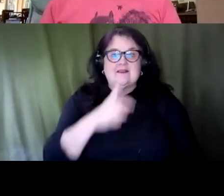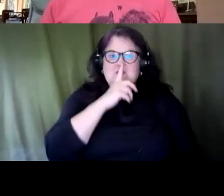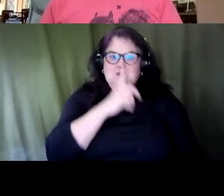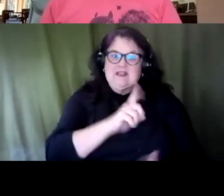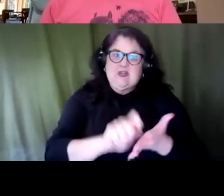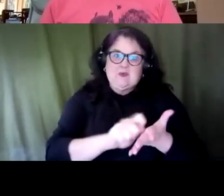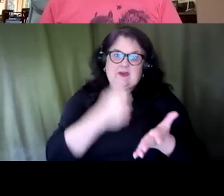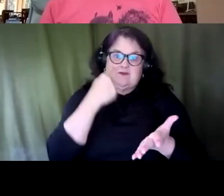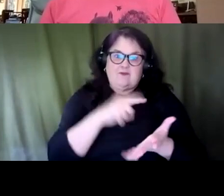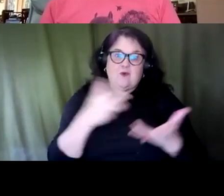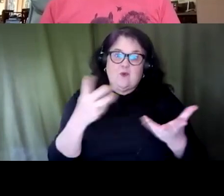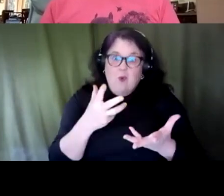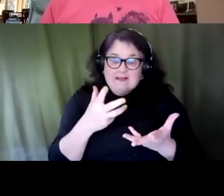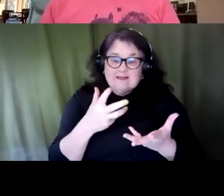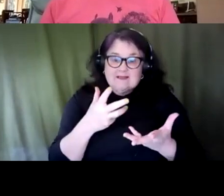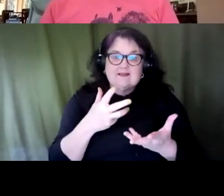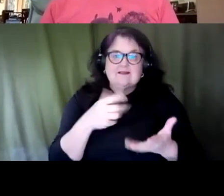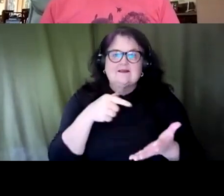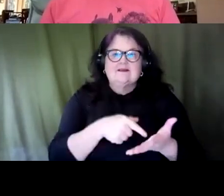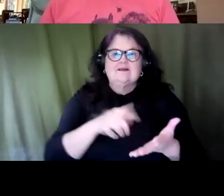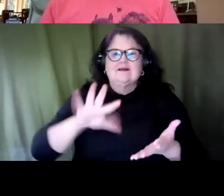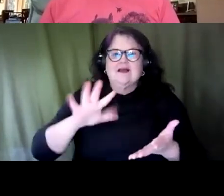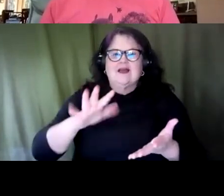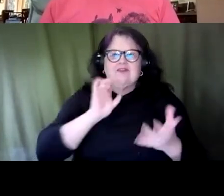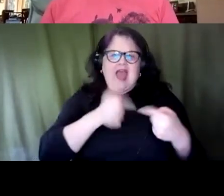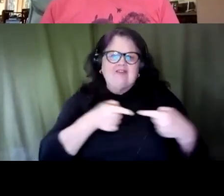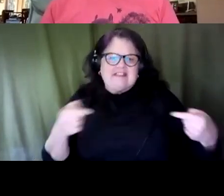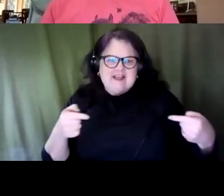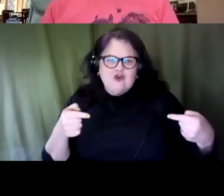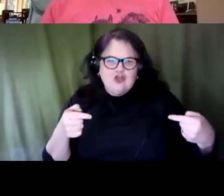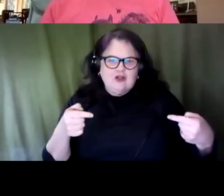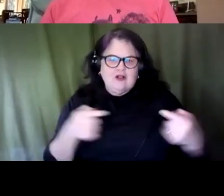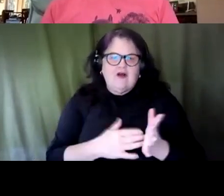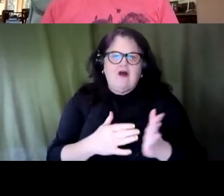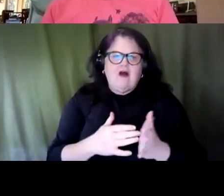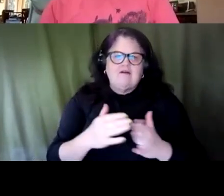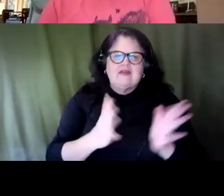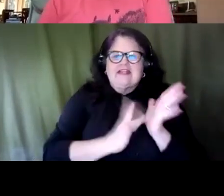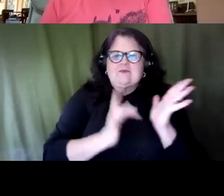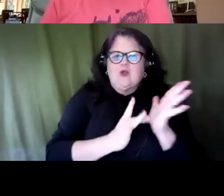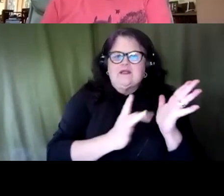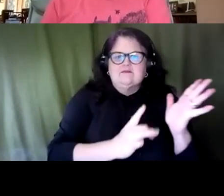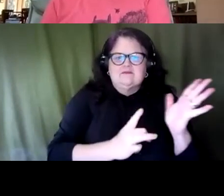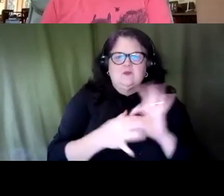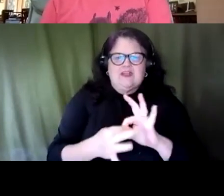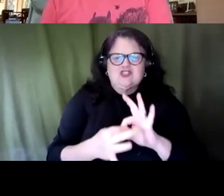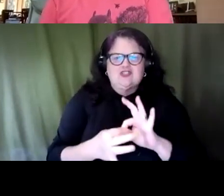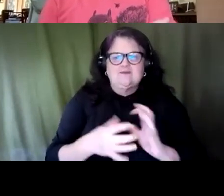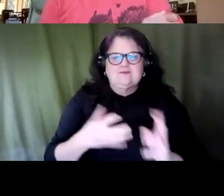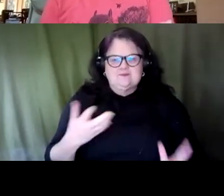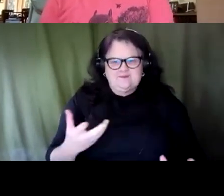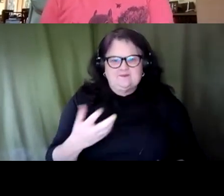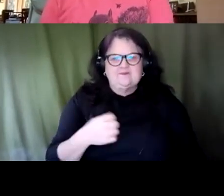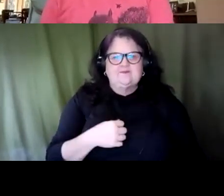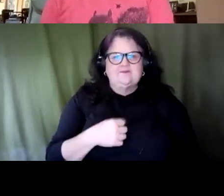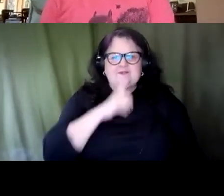for what is in fact a kind of an adversarial and often exploitative relationship. So we're